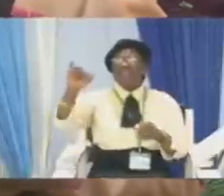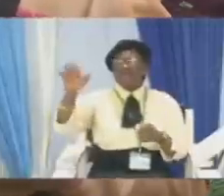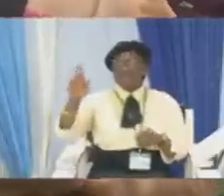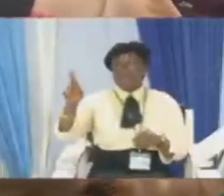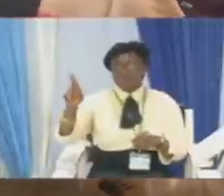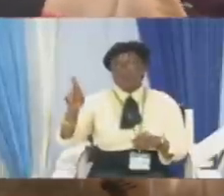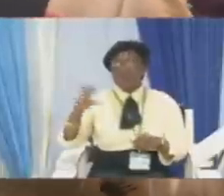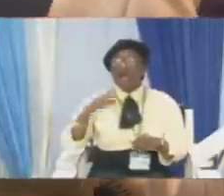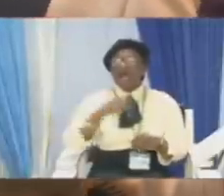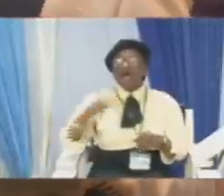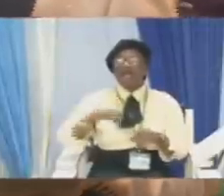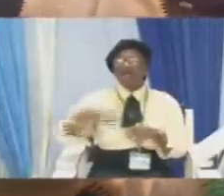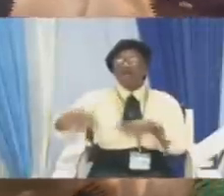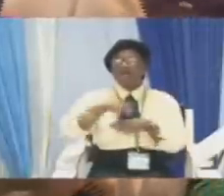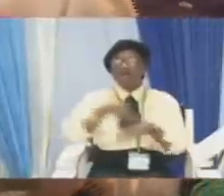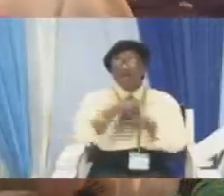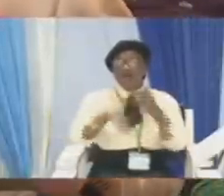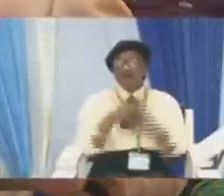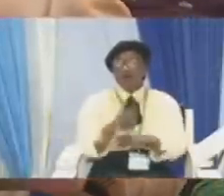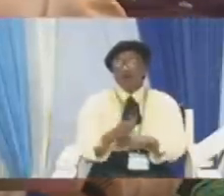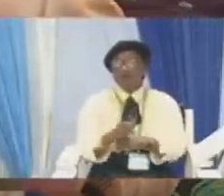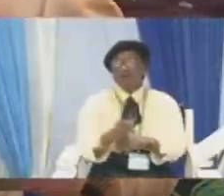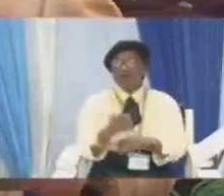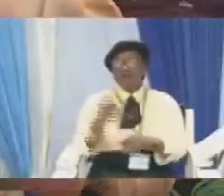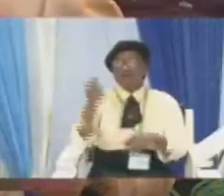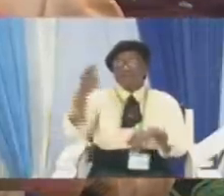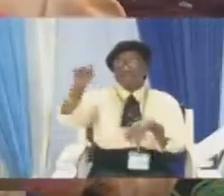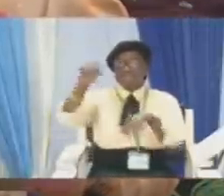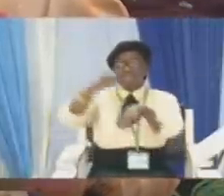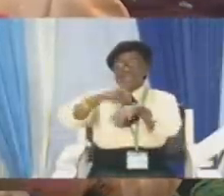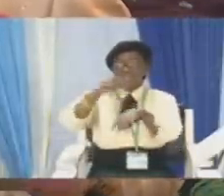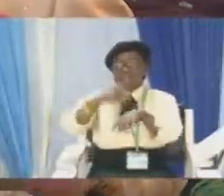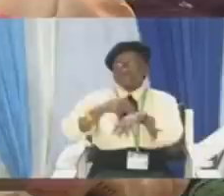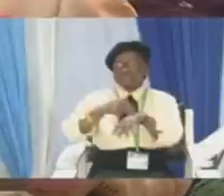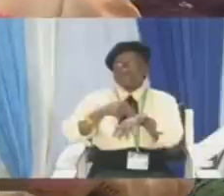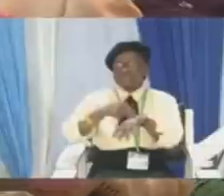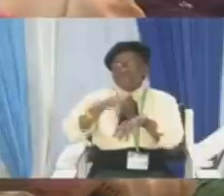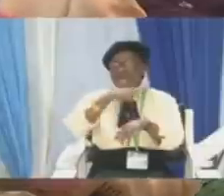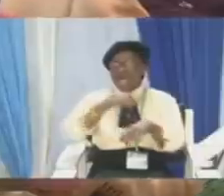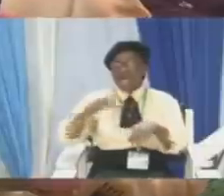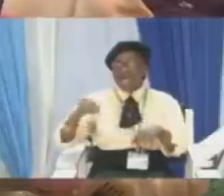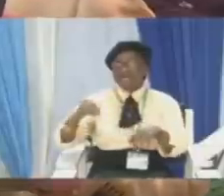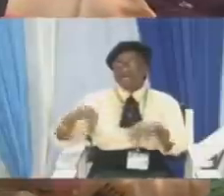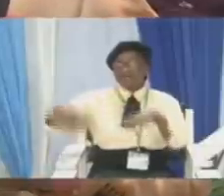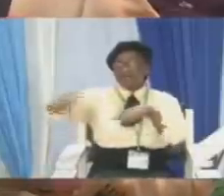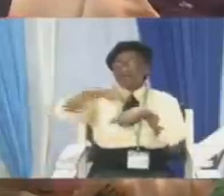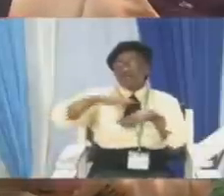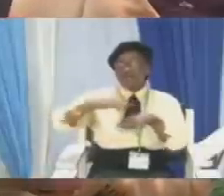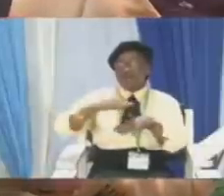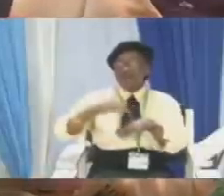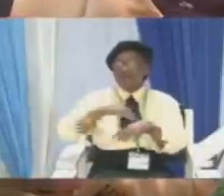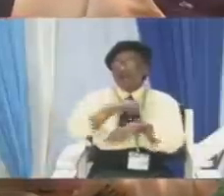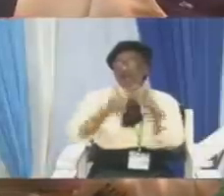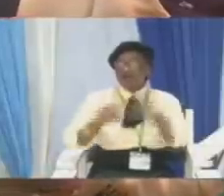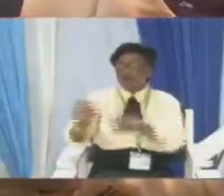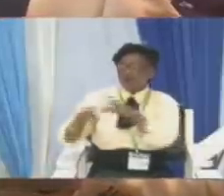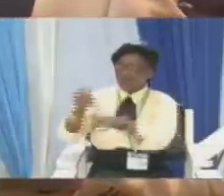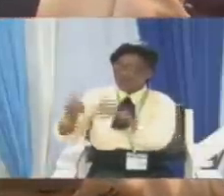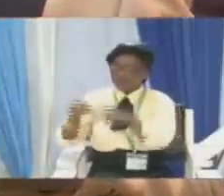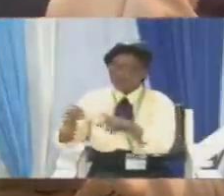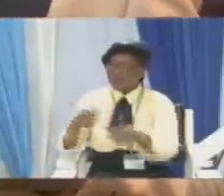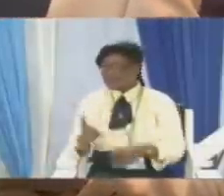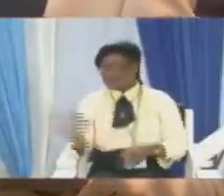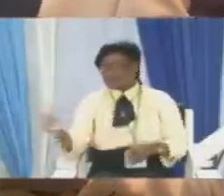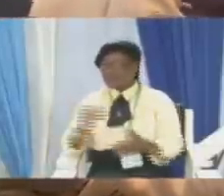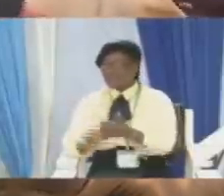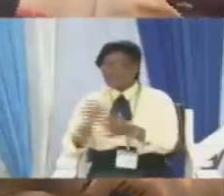and over all the earth, and over every crippled thing that creepeth upon the